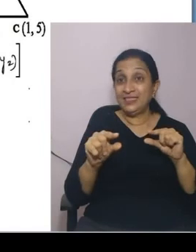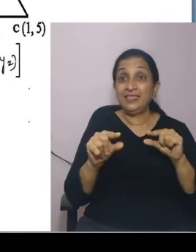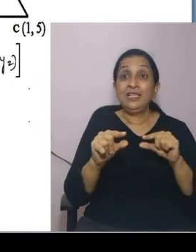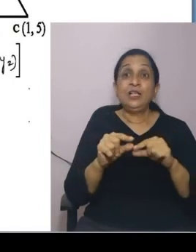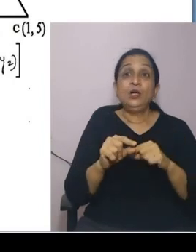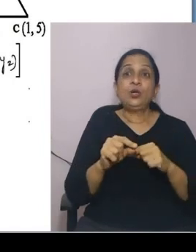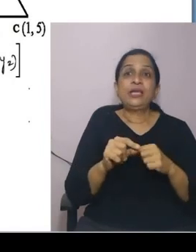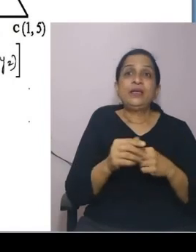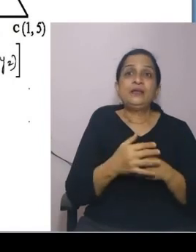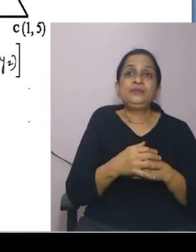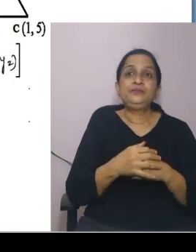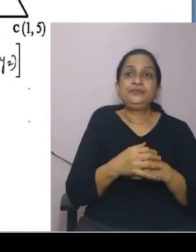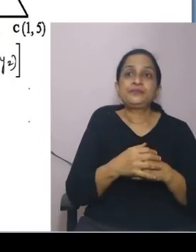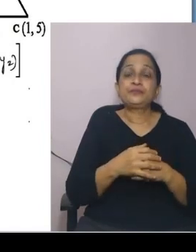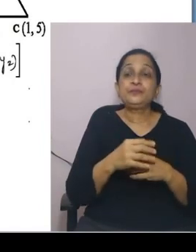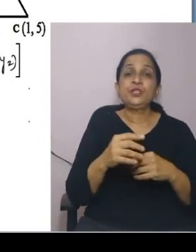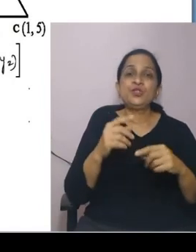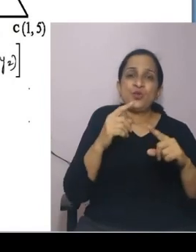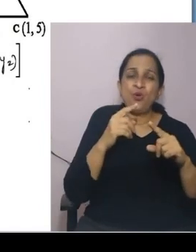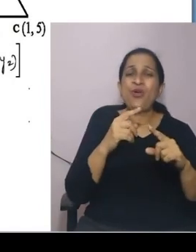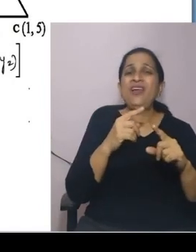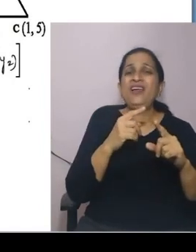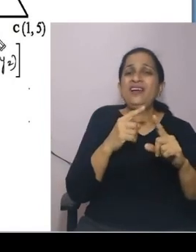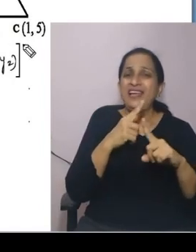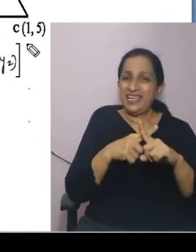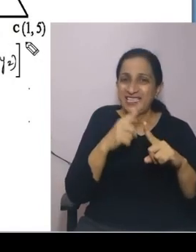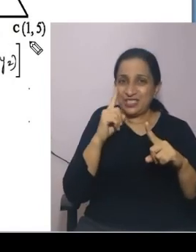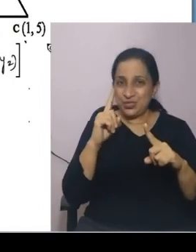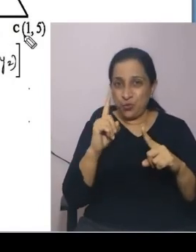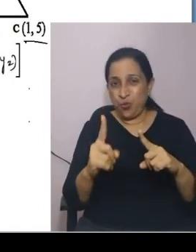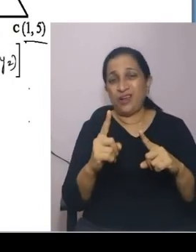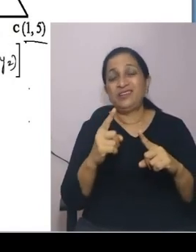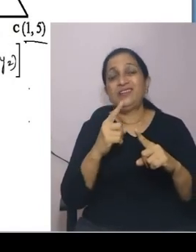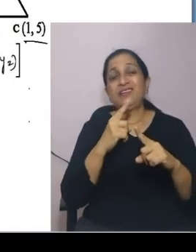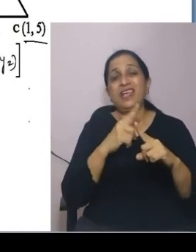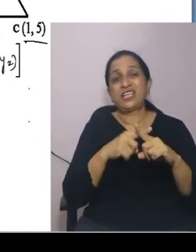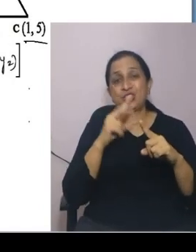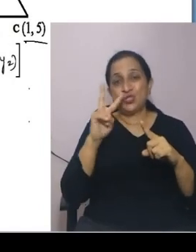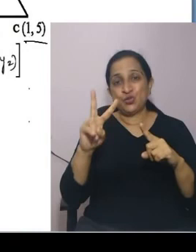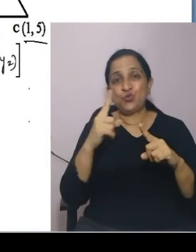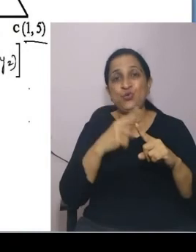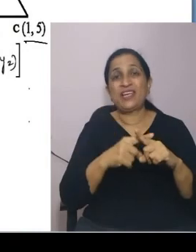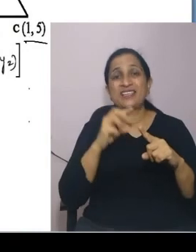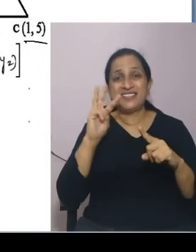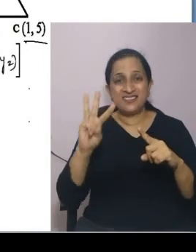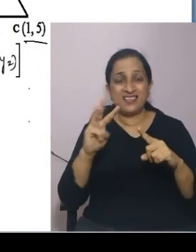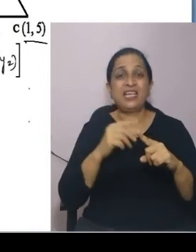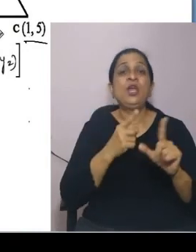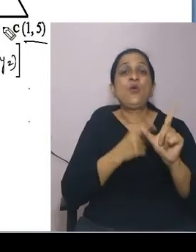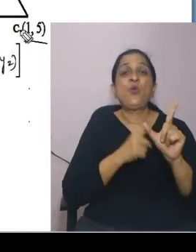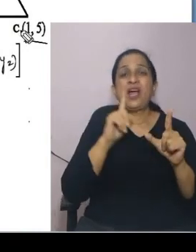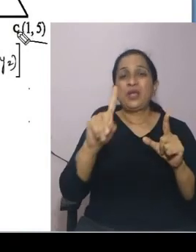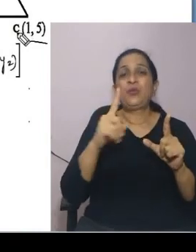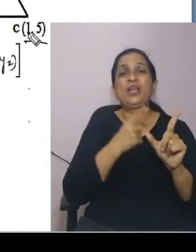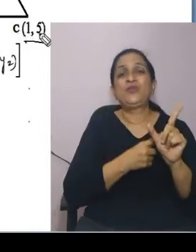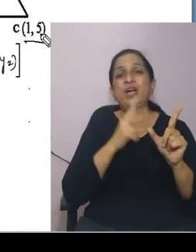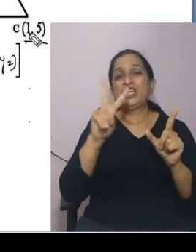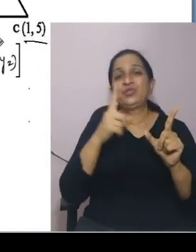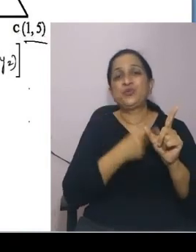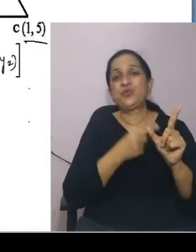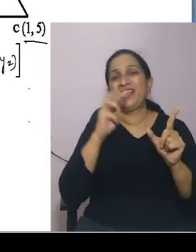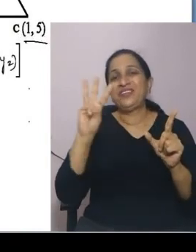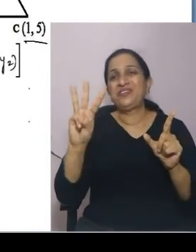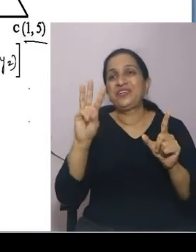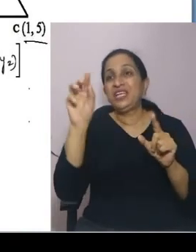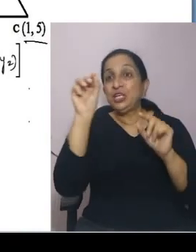So if you call this x1, y1, x2, y2 and x3, y3, okay, then 0, 1, 4, 0 and